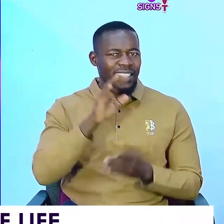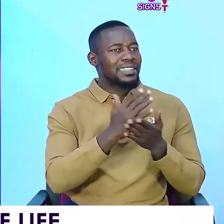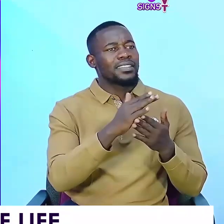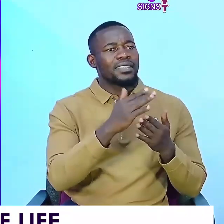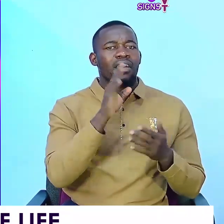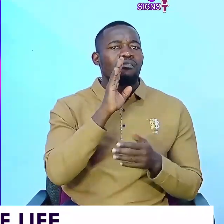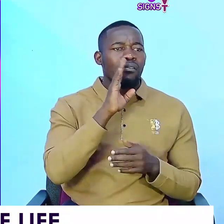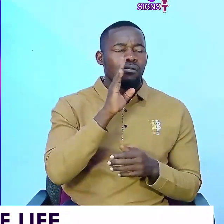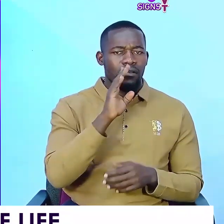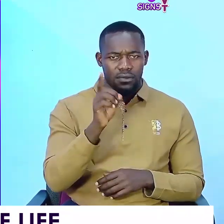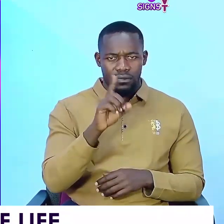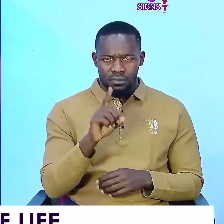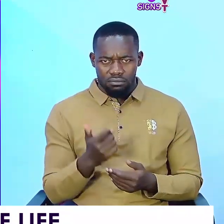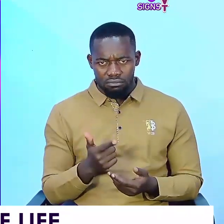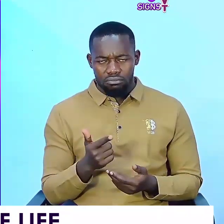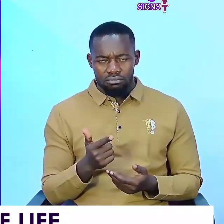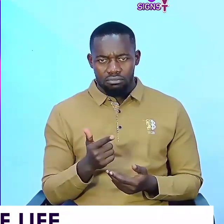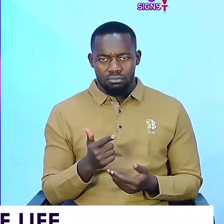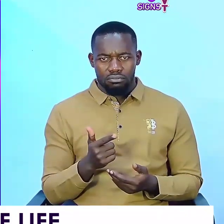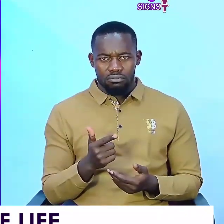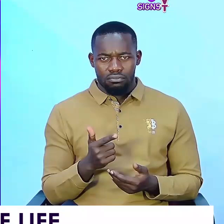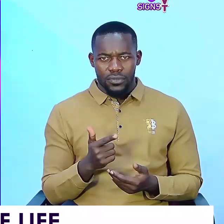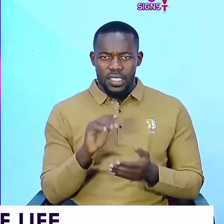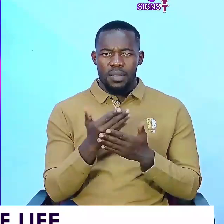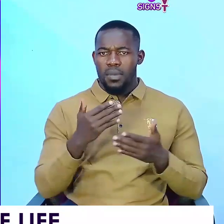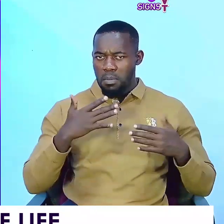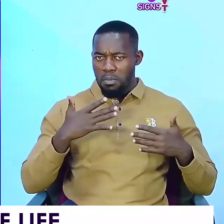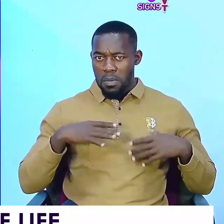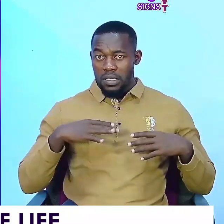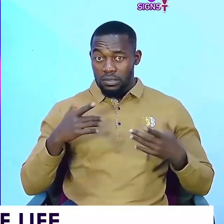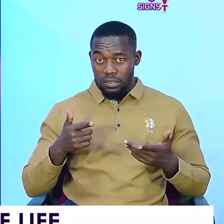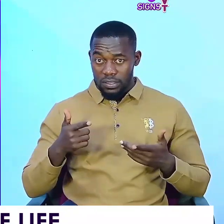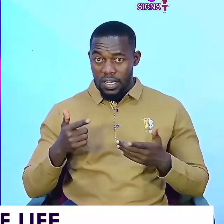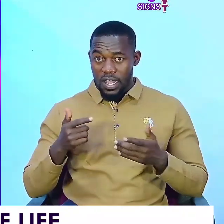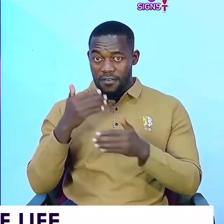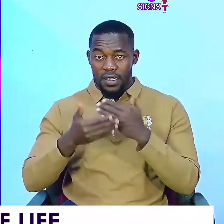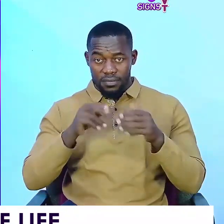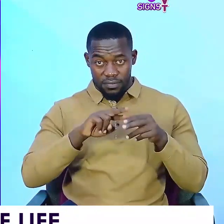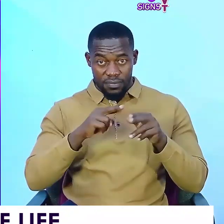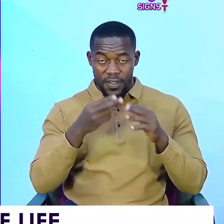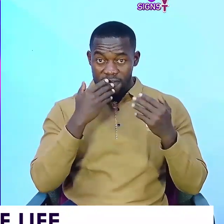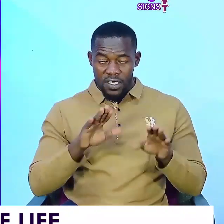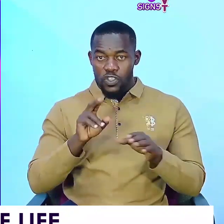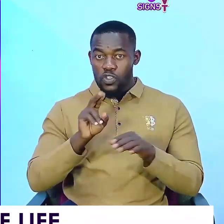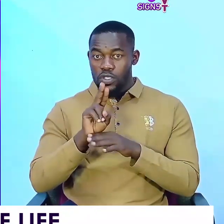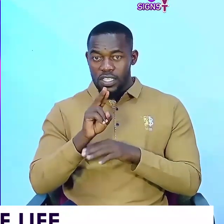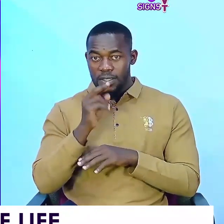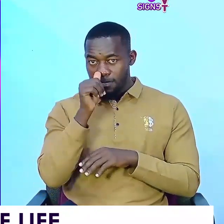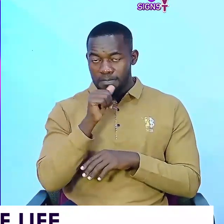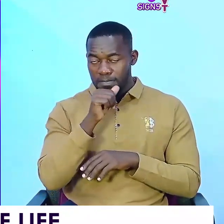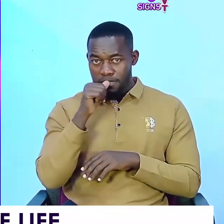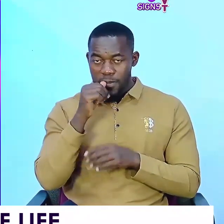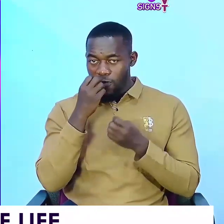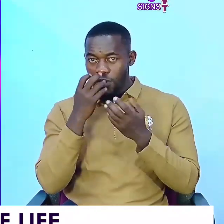people who Yeah. use classified information after a relationship has gone sour. Right. They use it